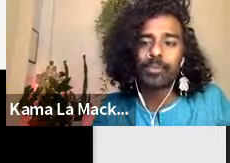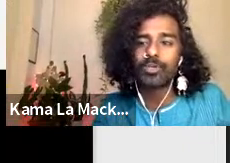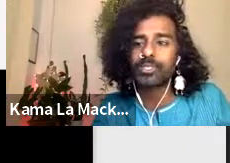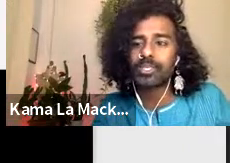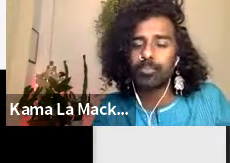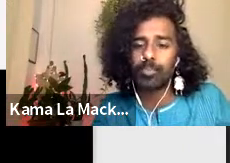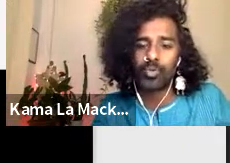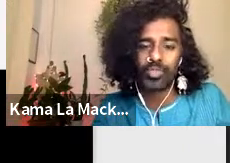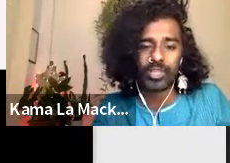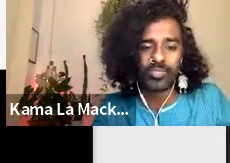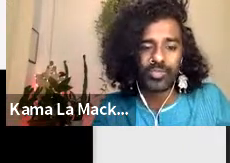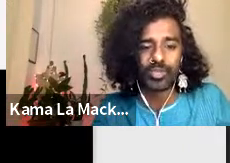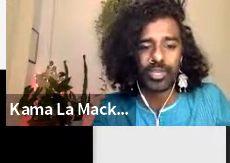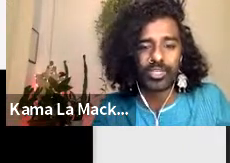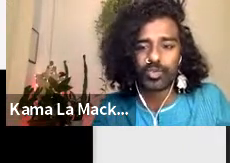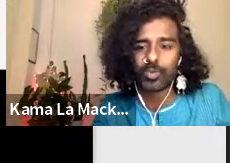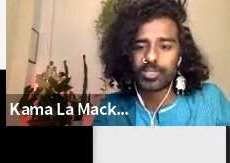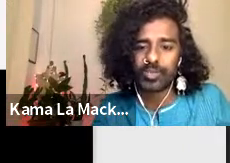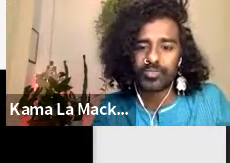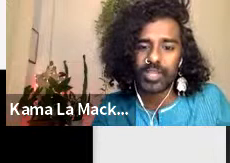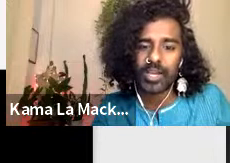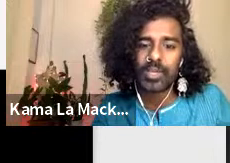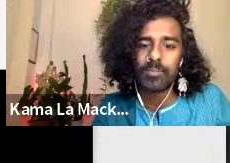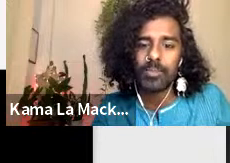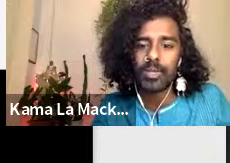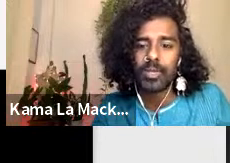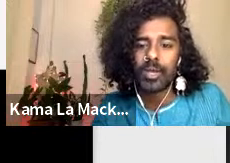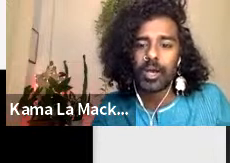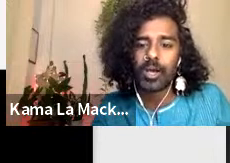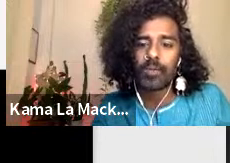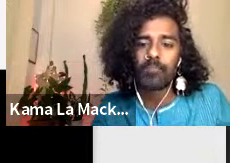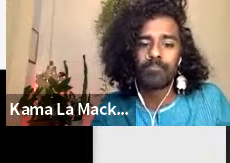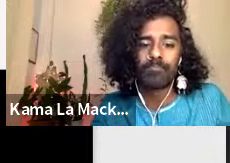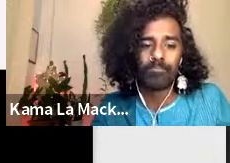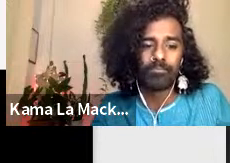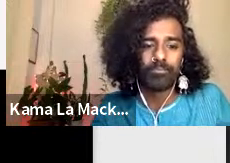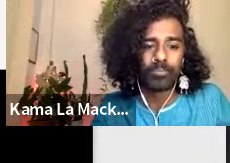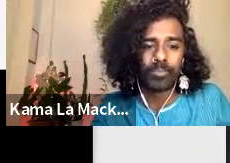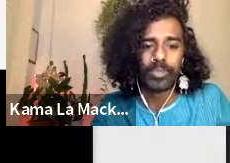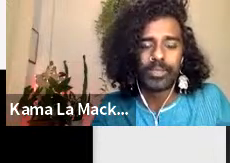I think I'm gonna skip over this for the interest of time.